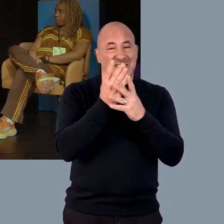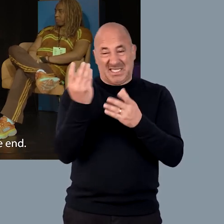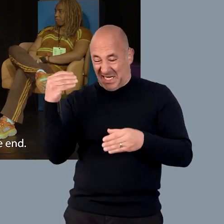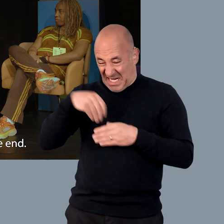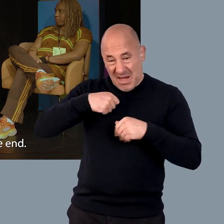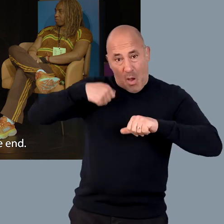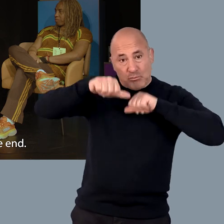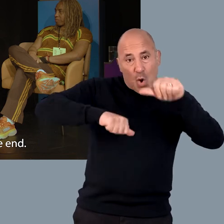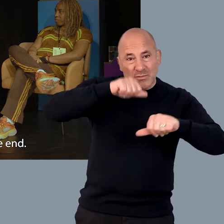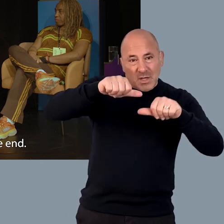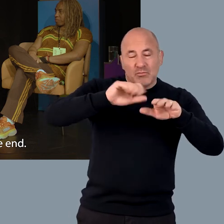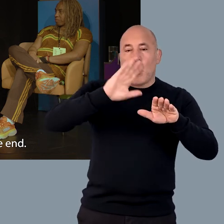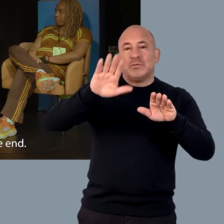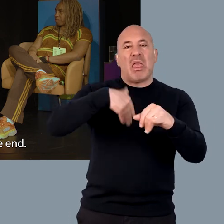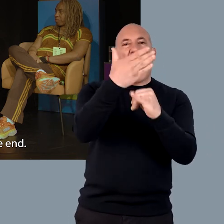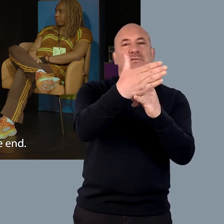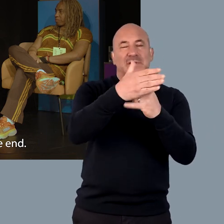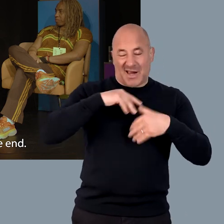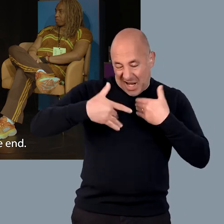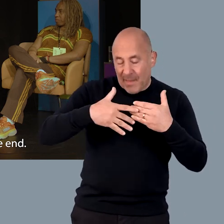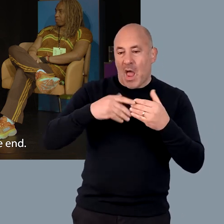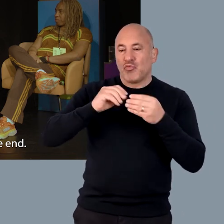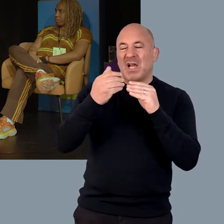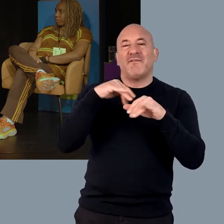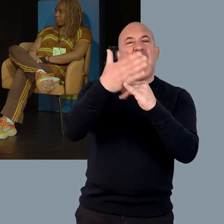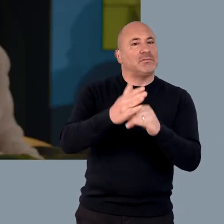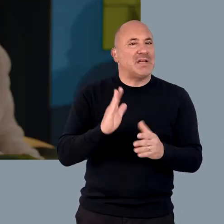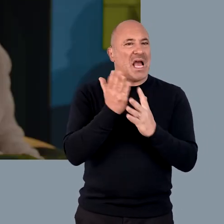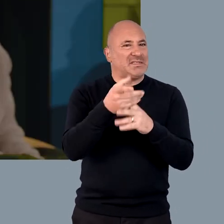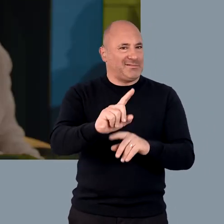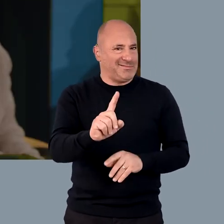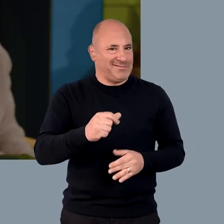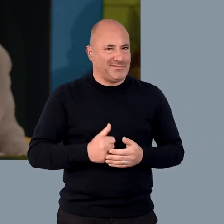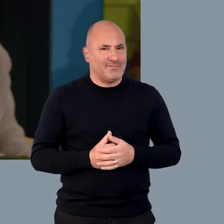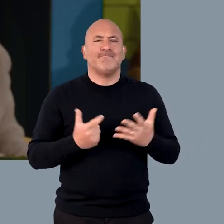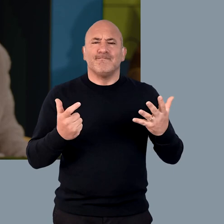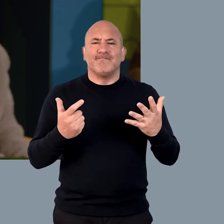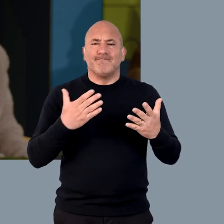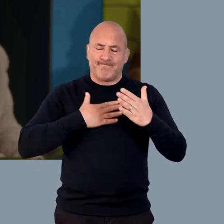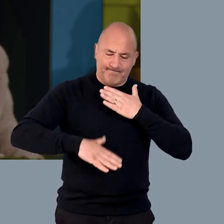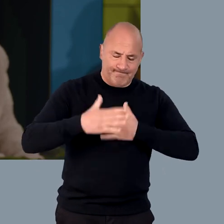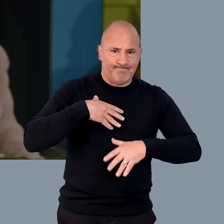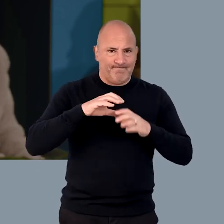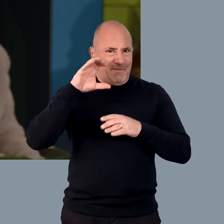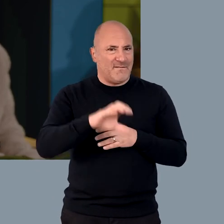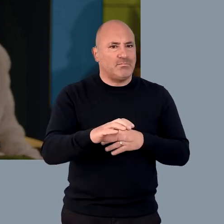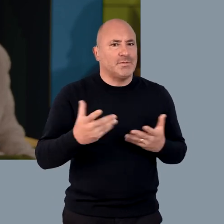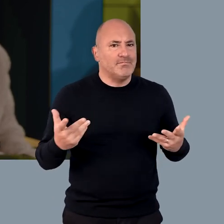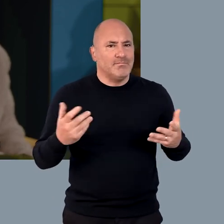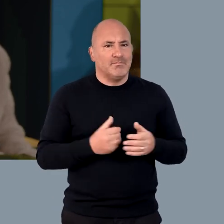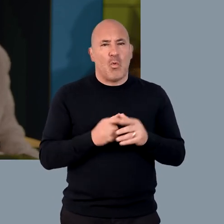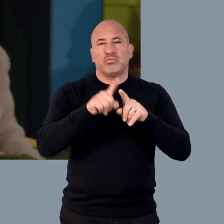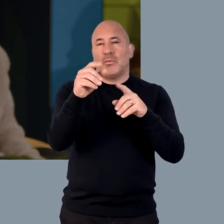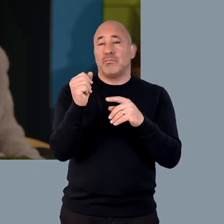access in the process rather than as a bolt on at the end. And this does take time and